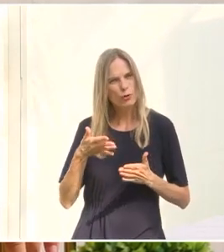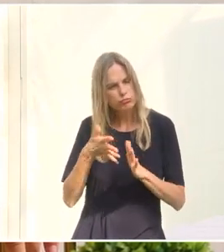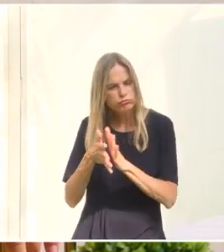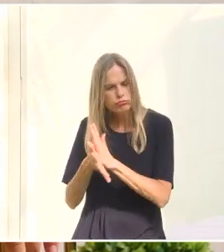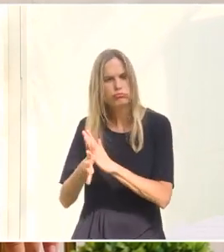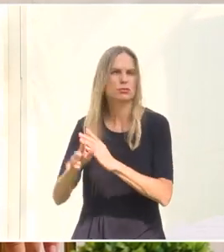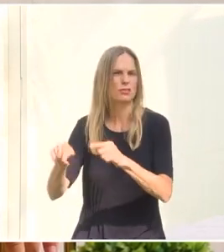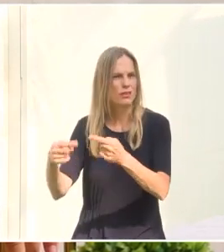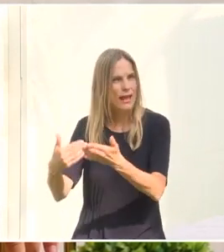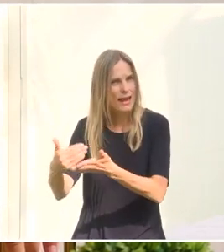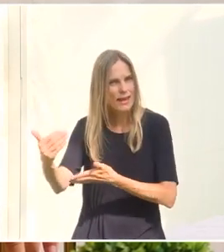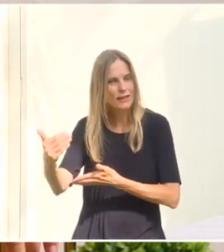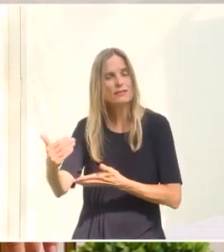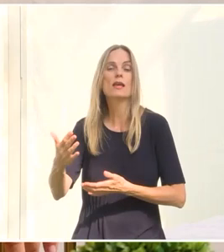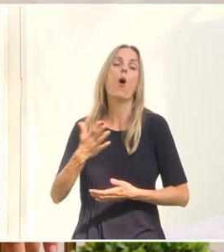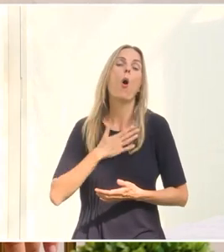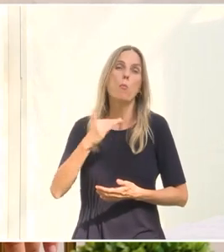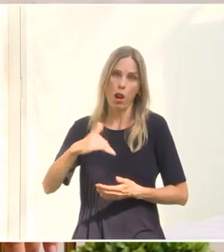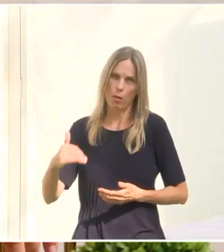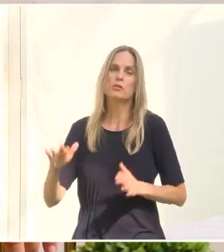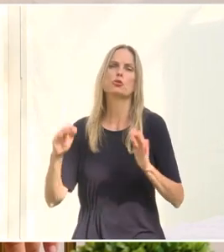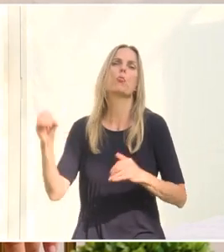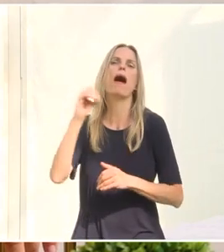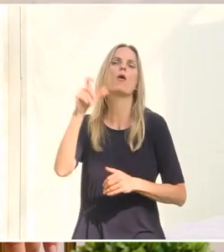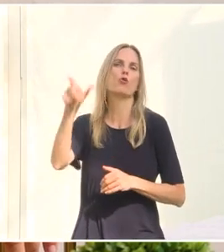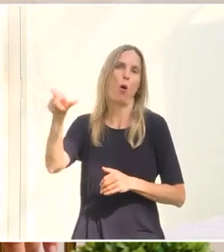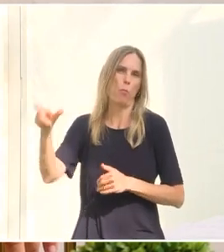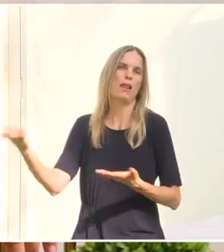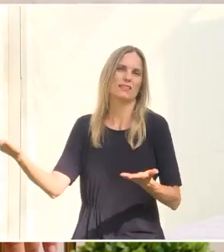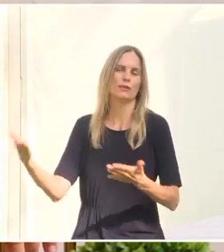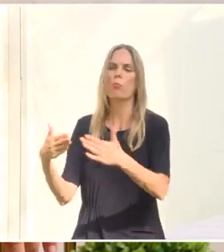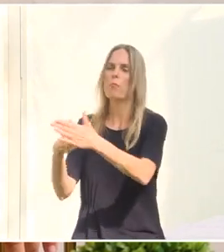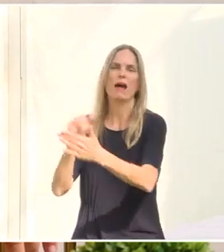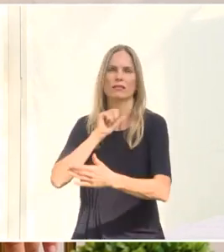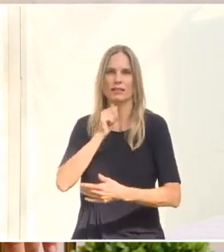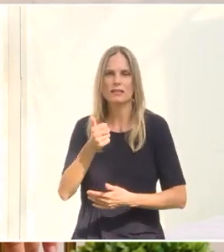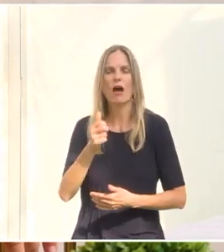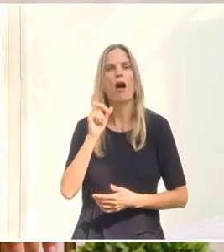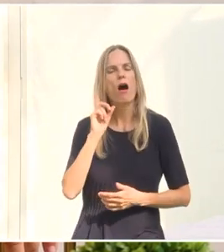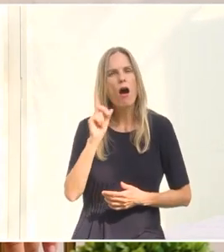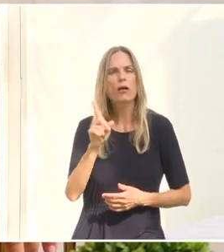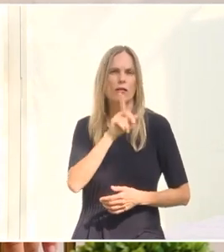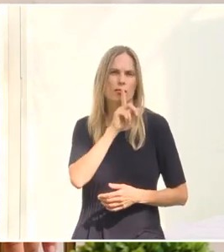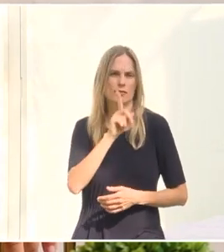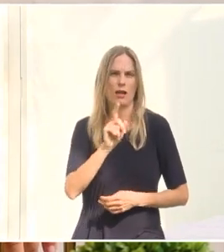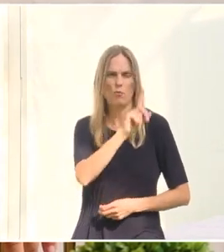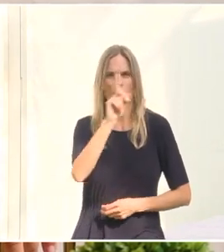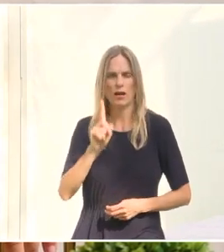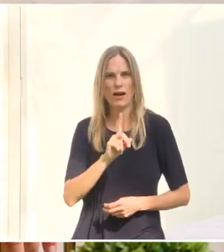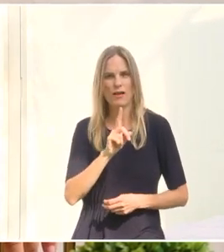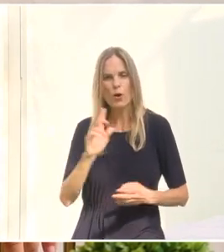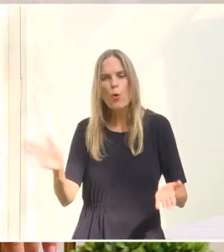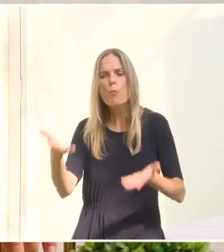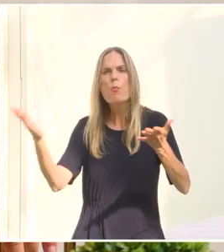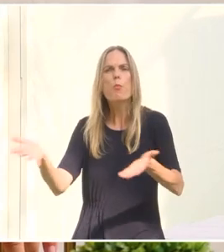goes, my kids already have this European identity. We can't stop it, but I think we also can't motivate